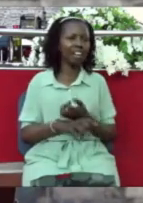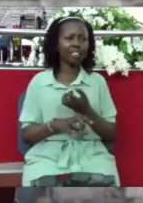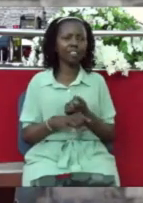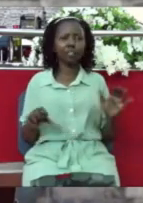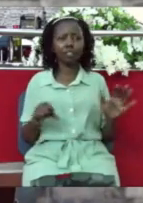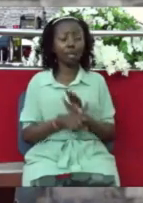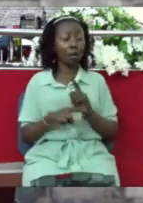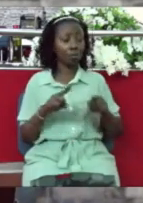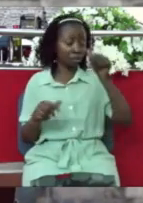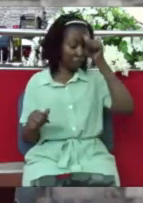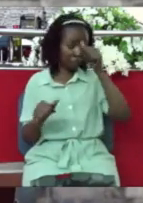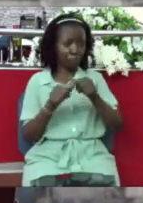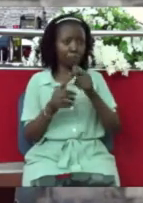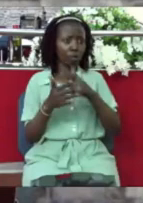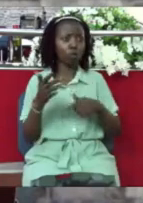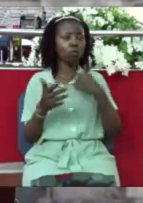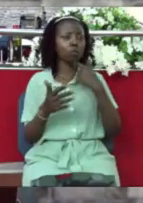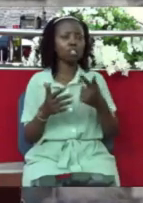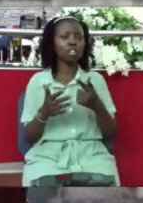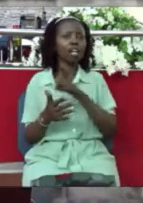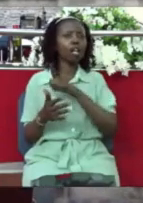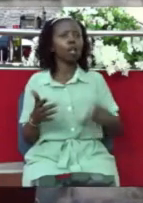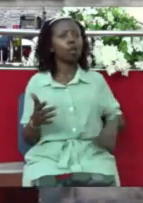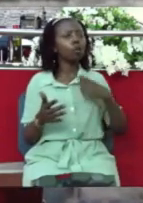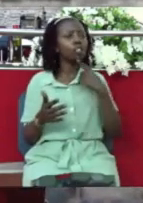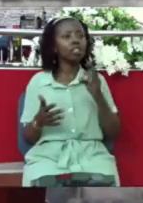But remember what we said, the Lord is saying he will help me.